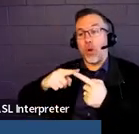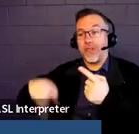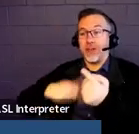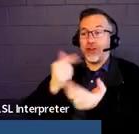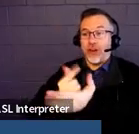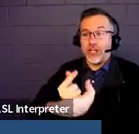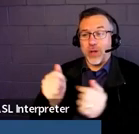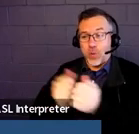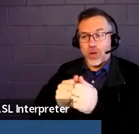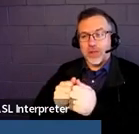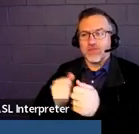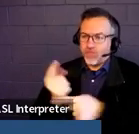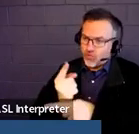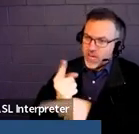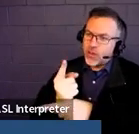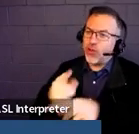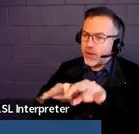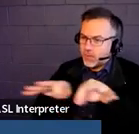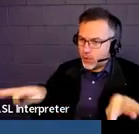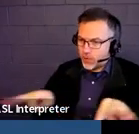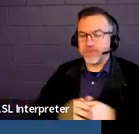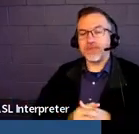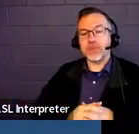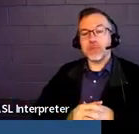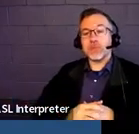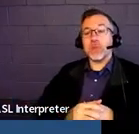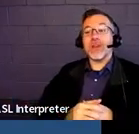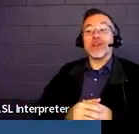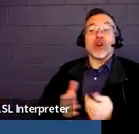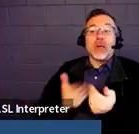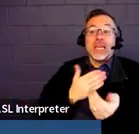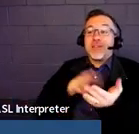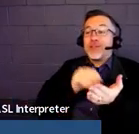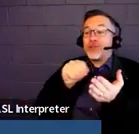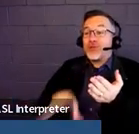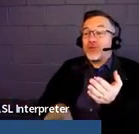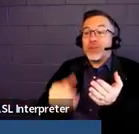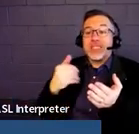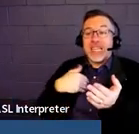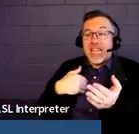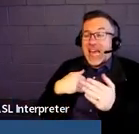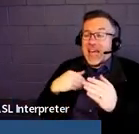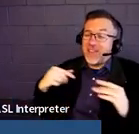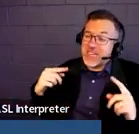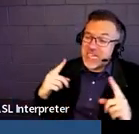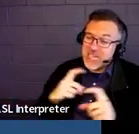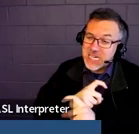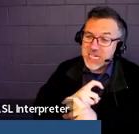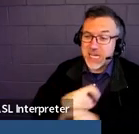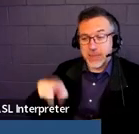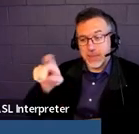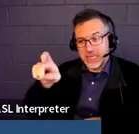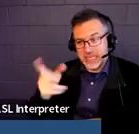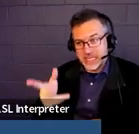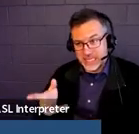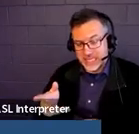complex needs, we do know that, and again, I said that